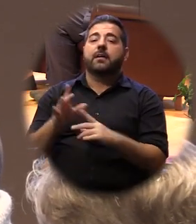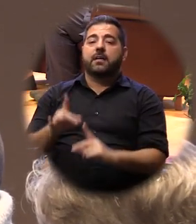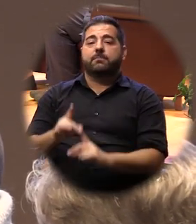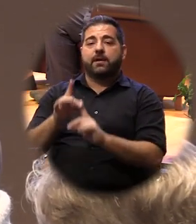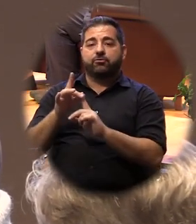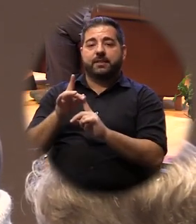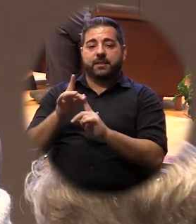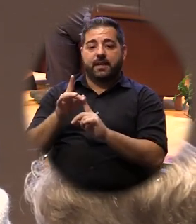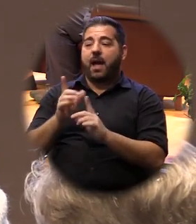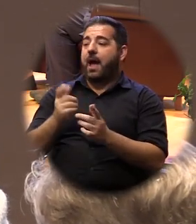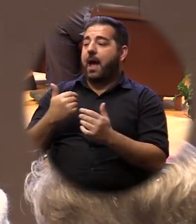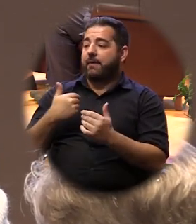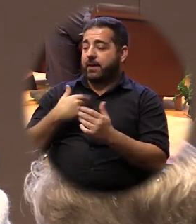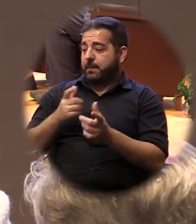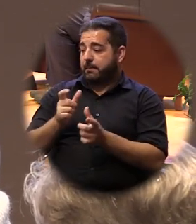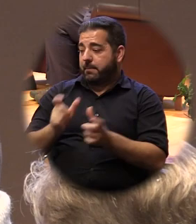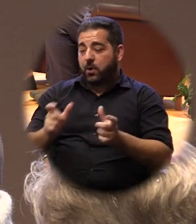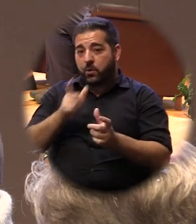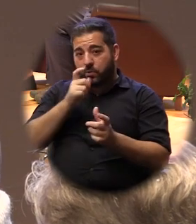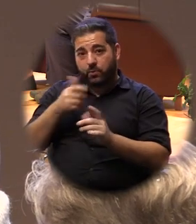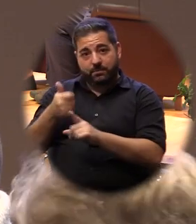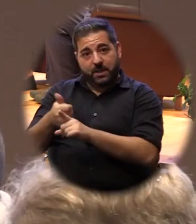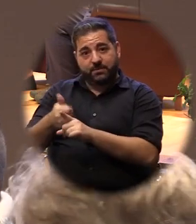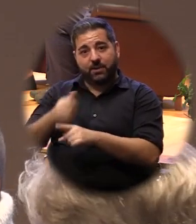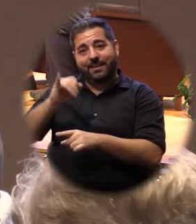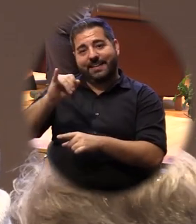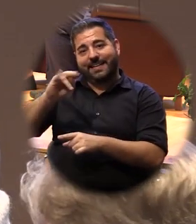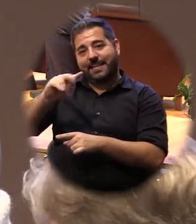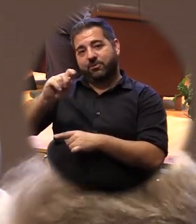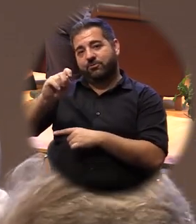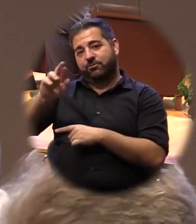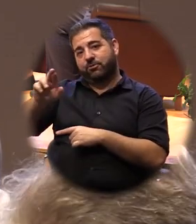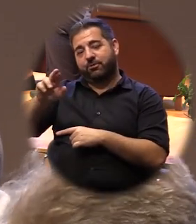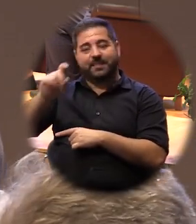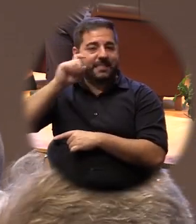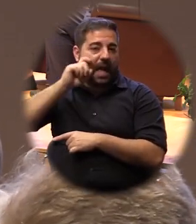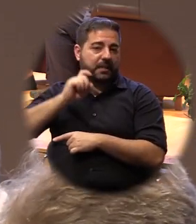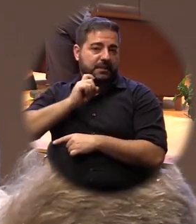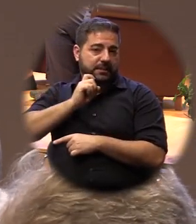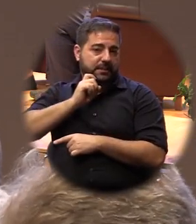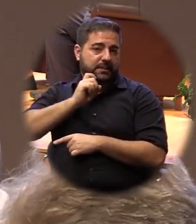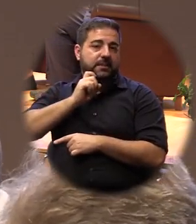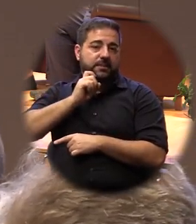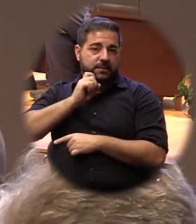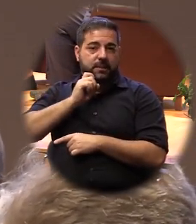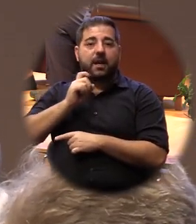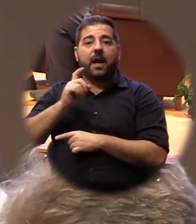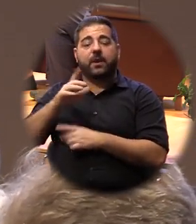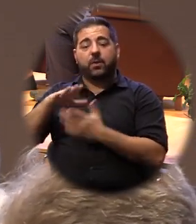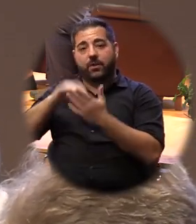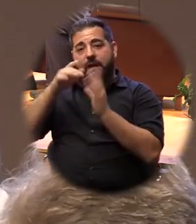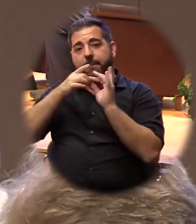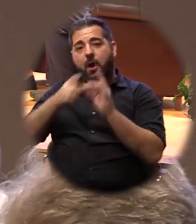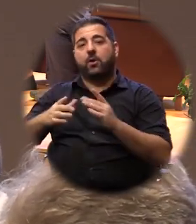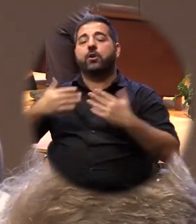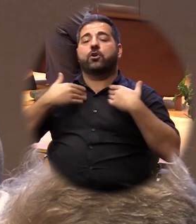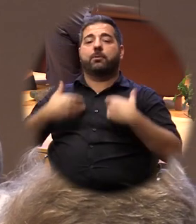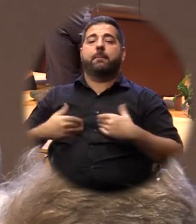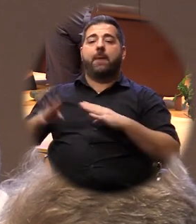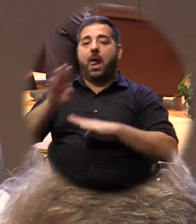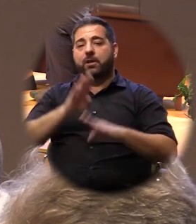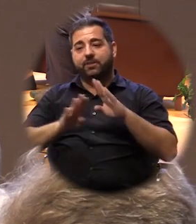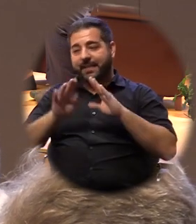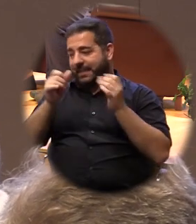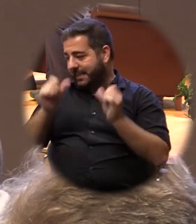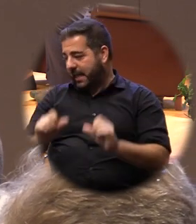uplifting folks who are intersex, knowing that like the nuances of what we have learned about human biology